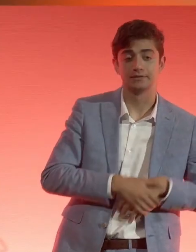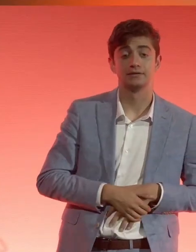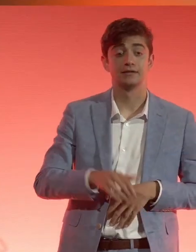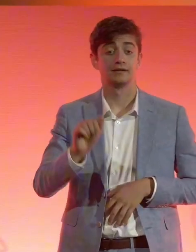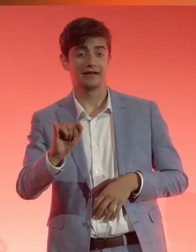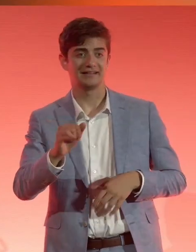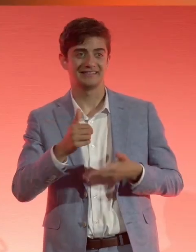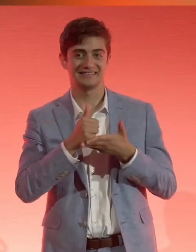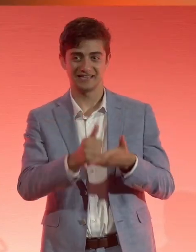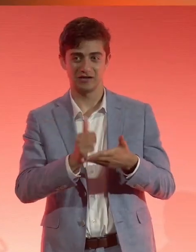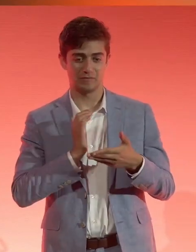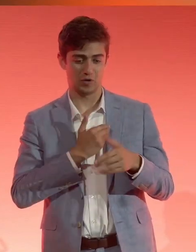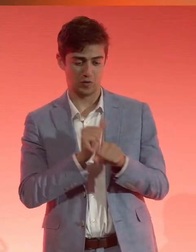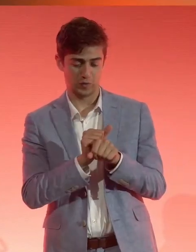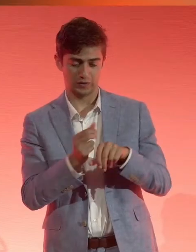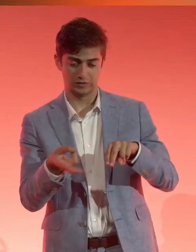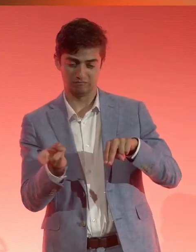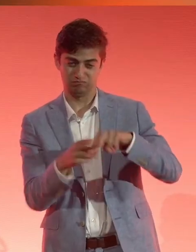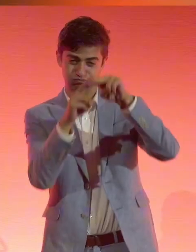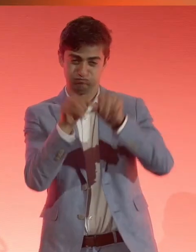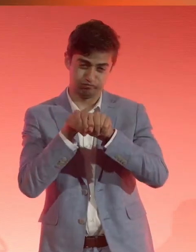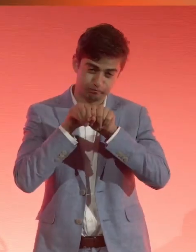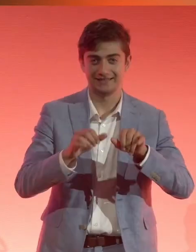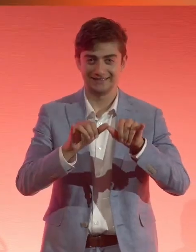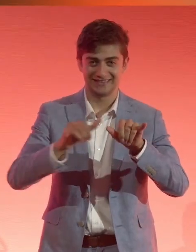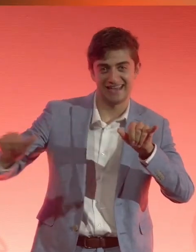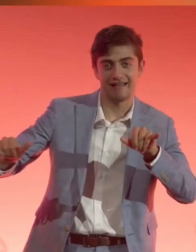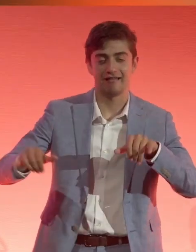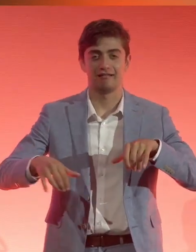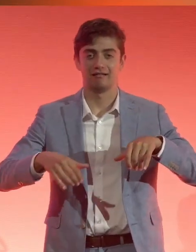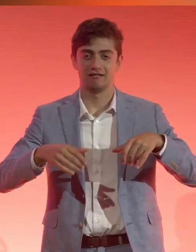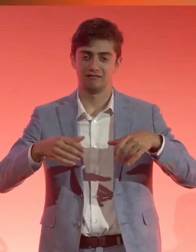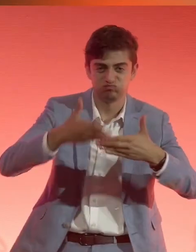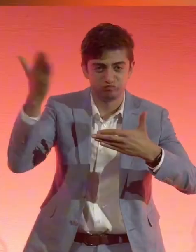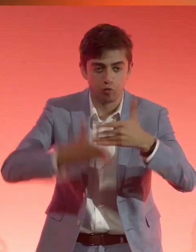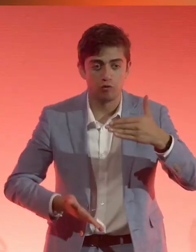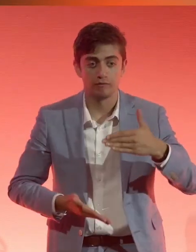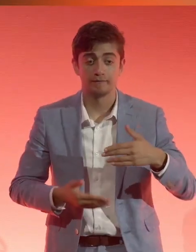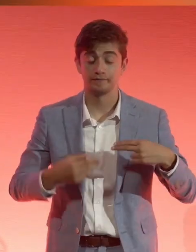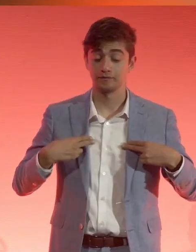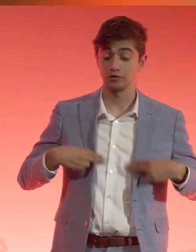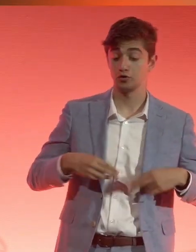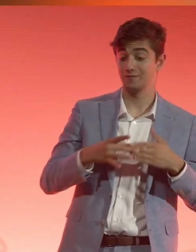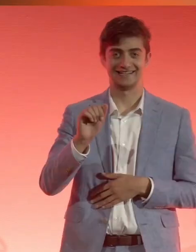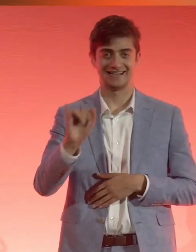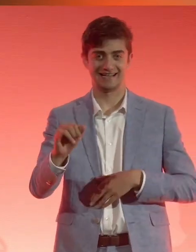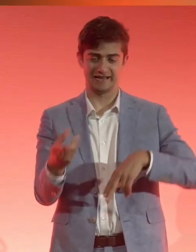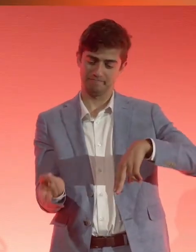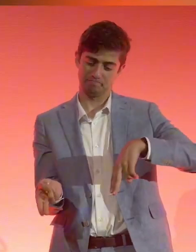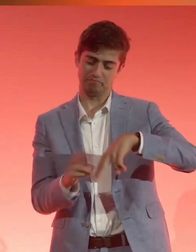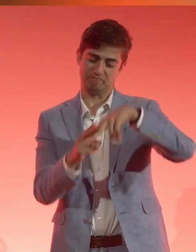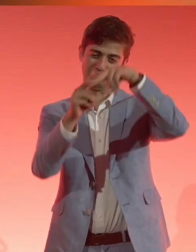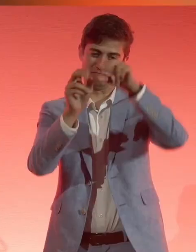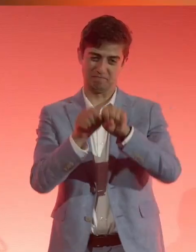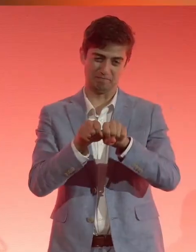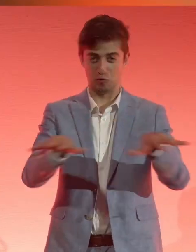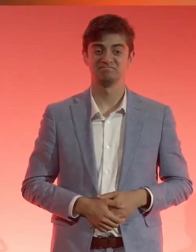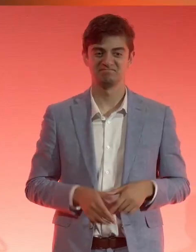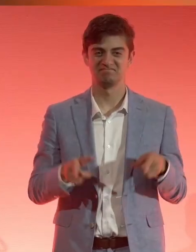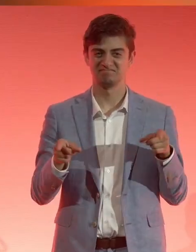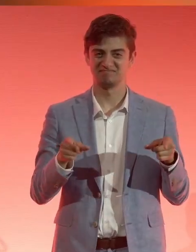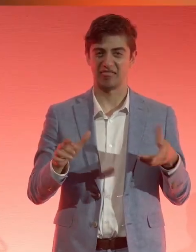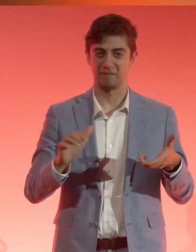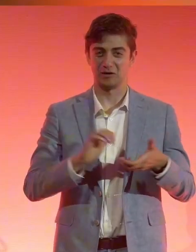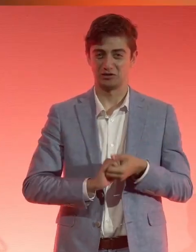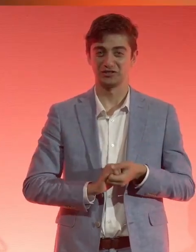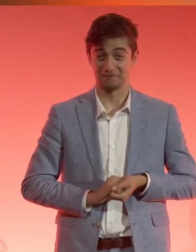to accelerate with speed, scale, and execution. Humans lead, AI accelerates. That is the partnership. It